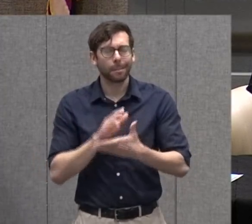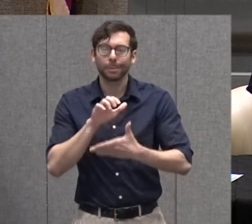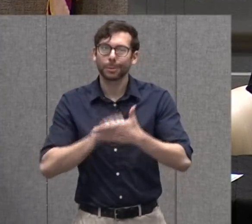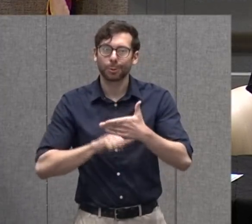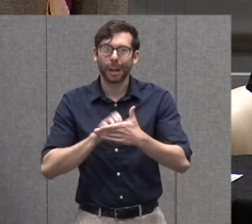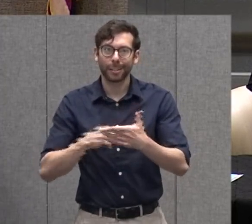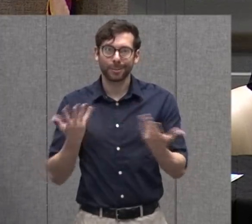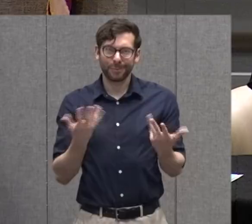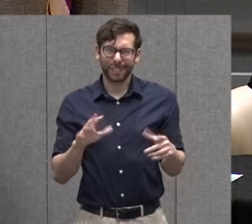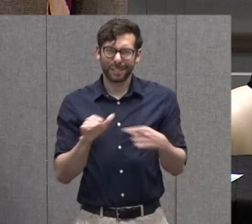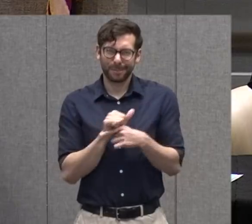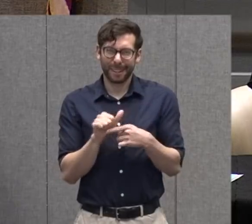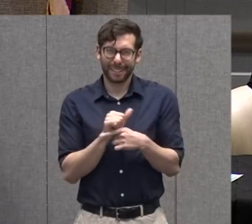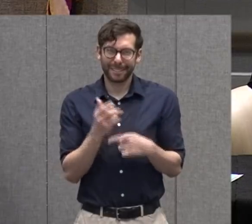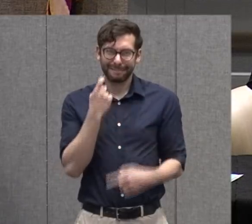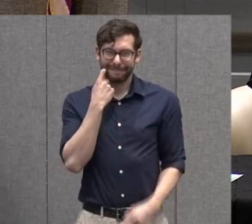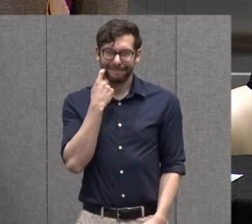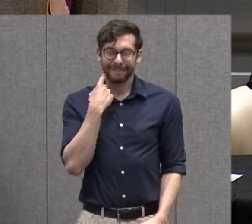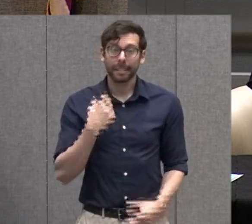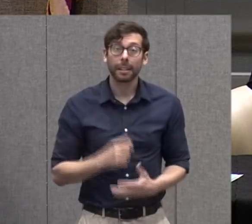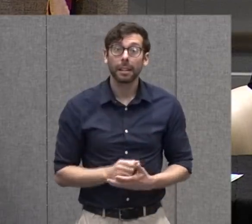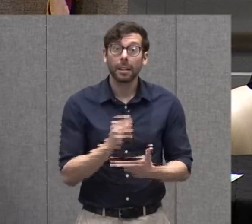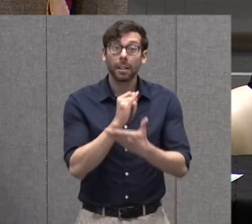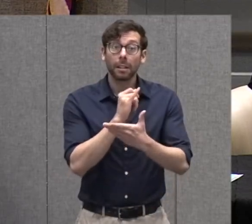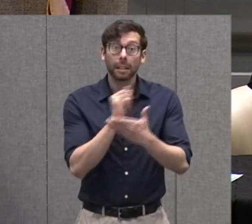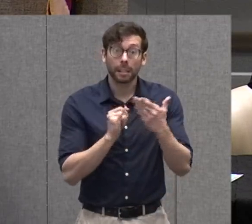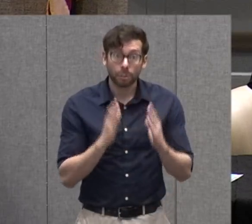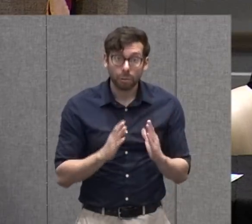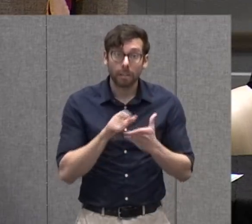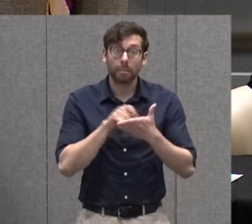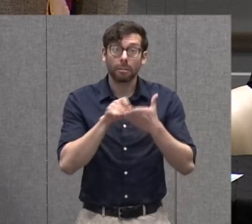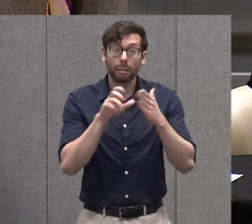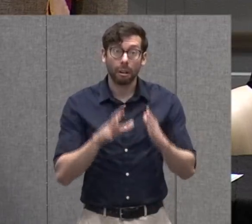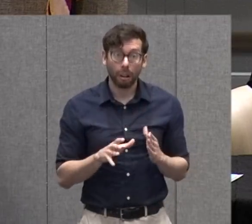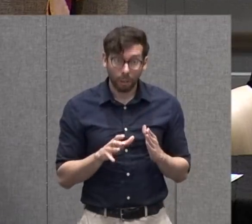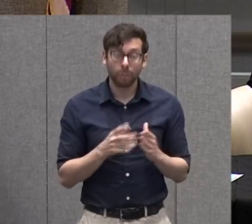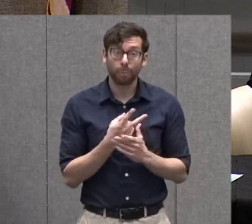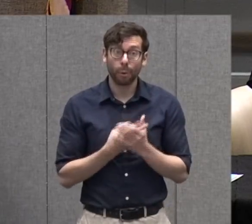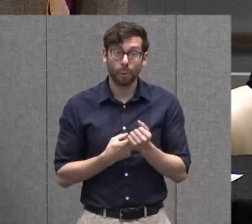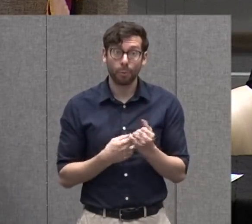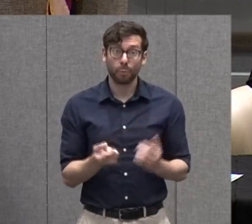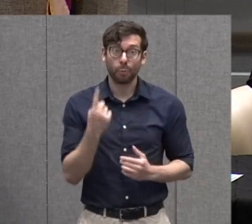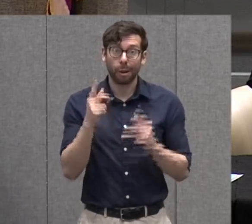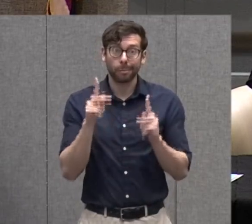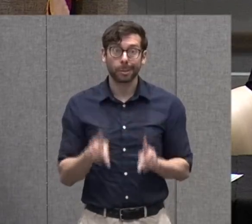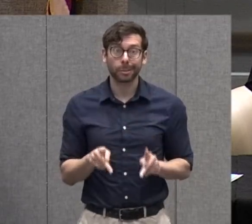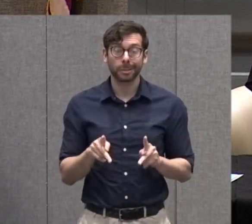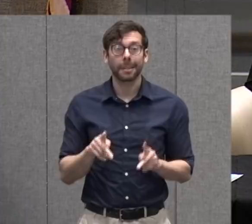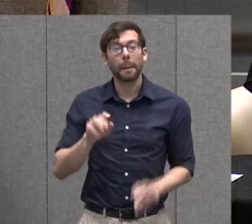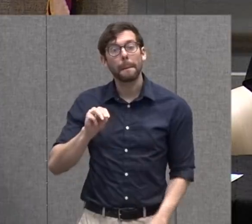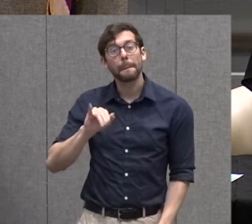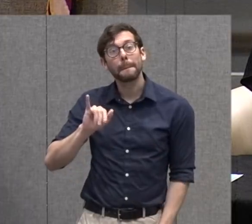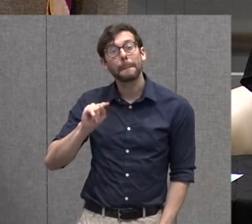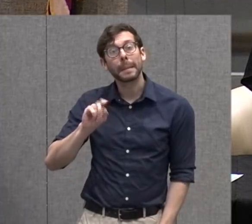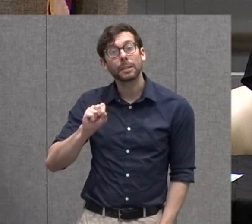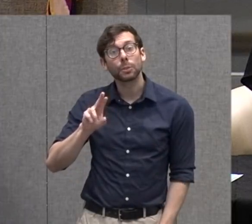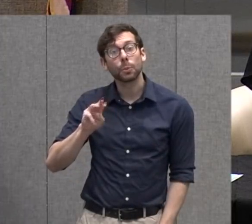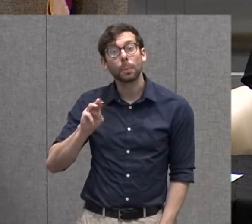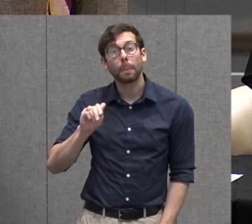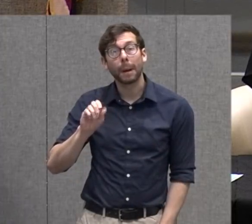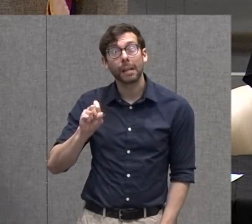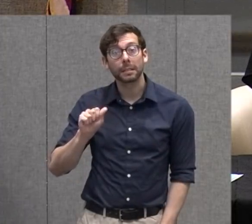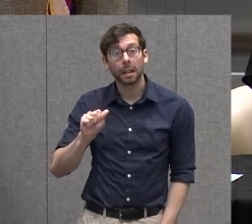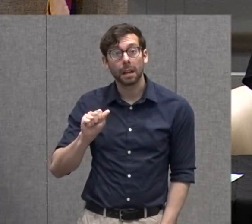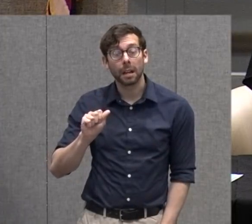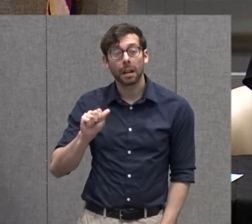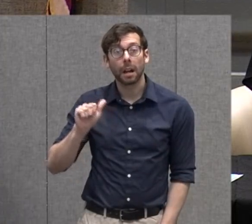practice today. The author and the illustrator of this book is Mitsumasa Anno, and this book is published